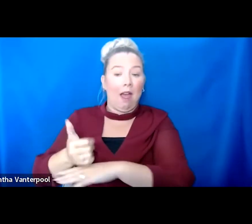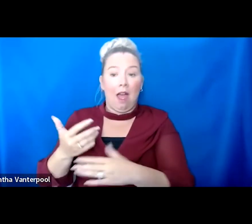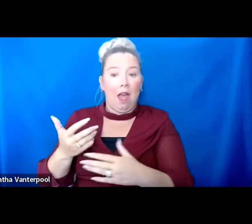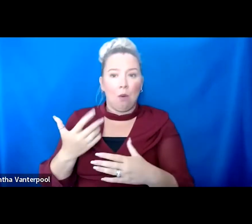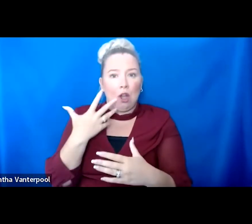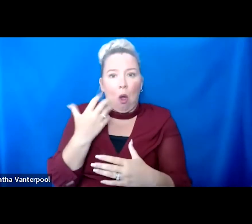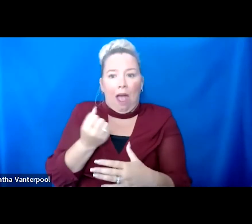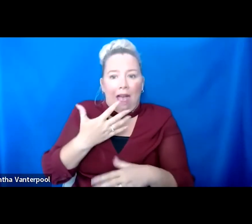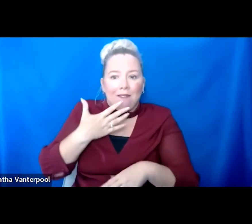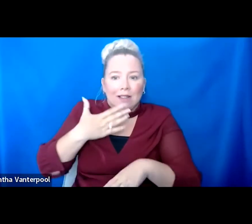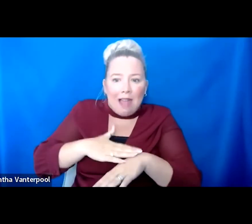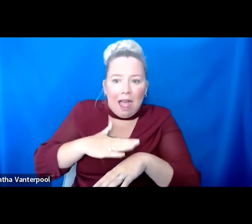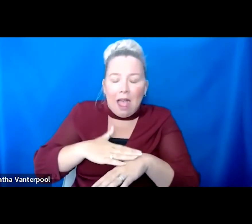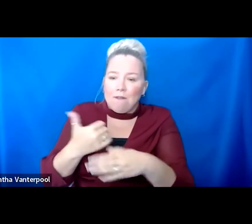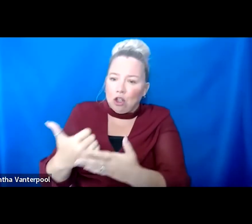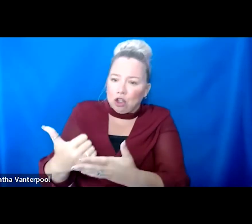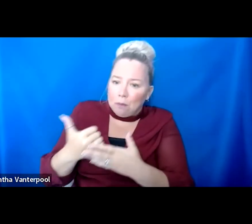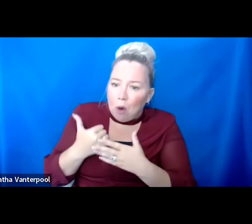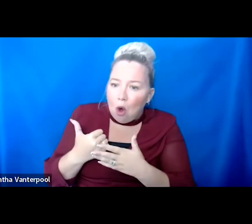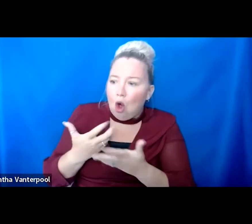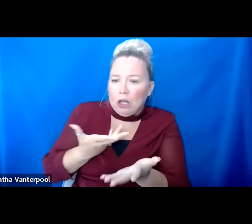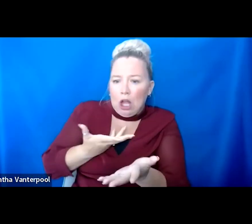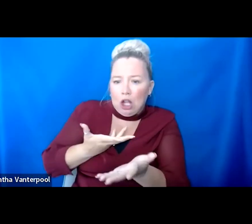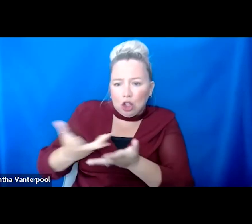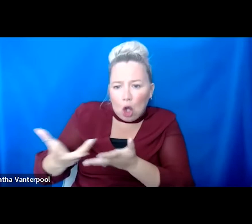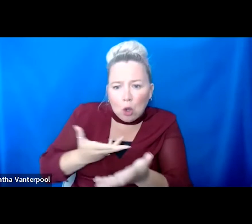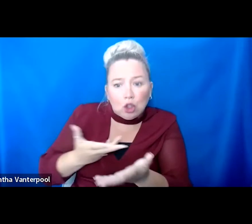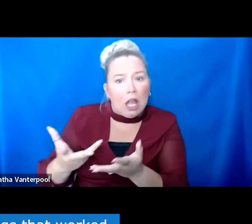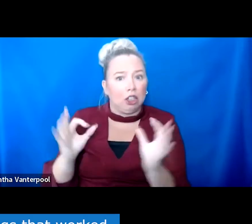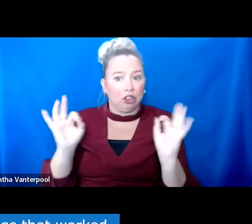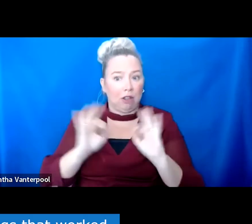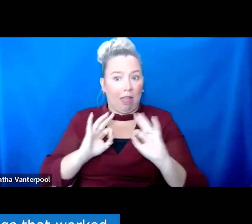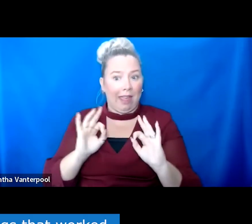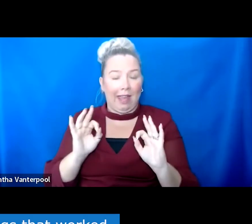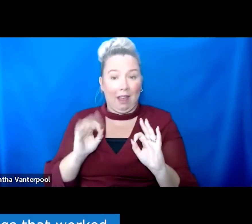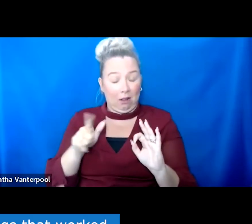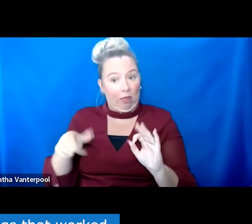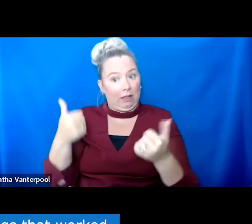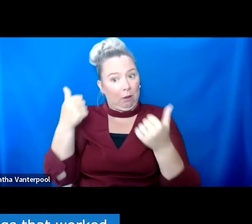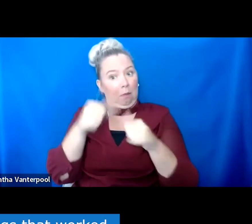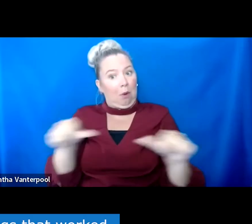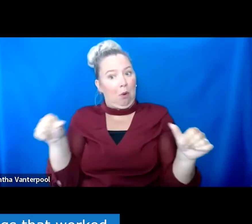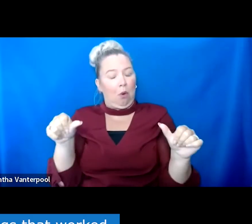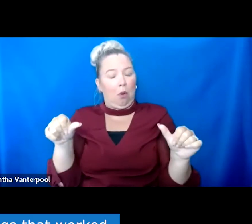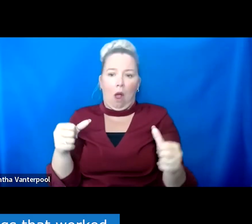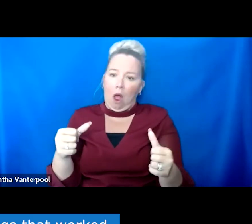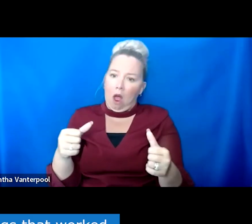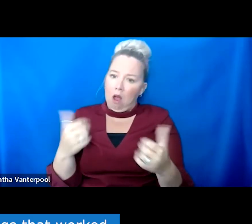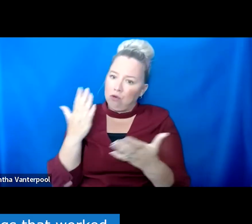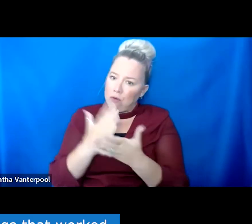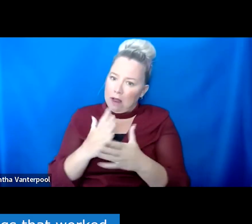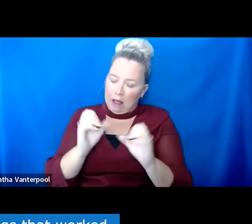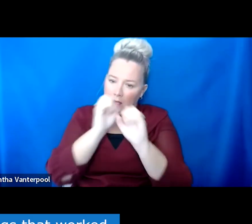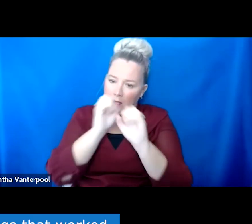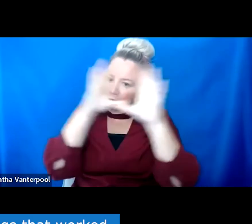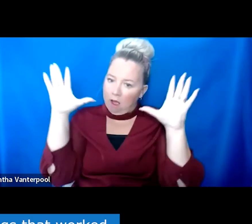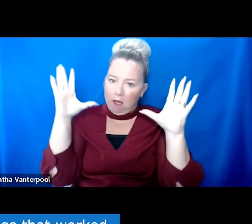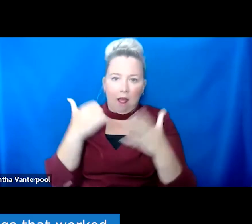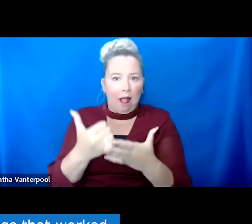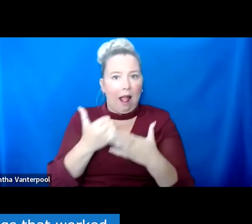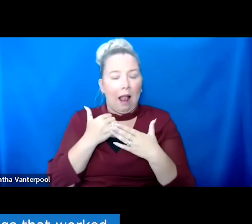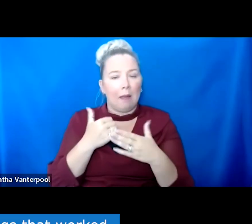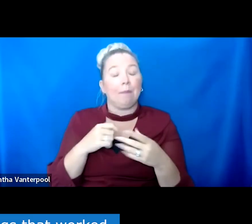this support as we were being offered. One of the other things that really worked well for me was to